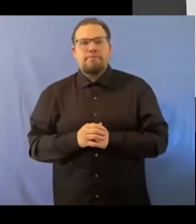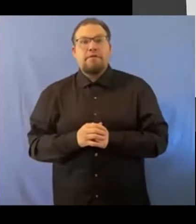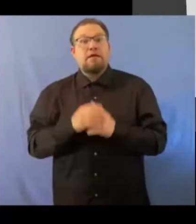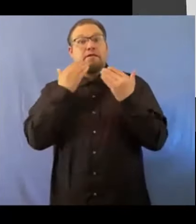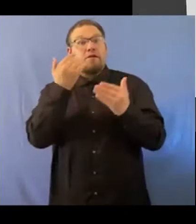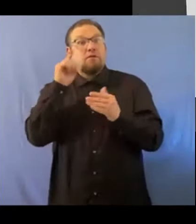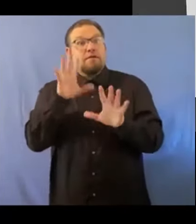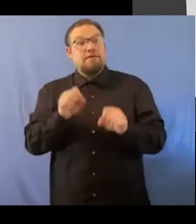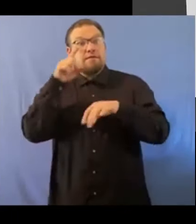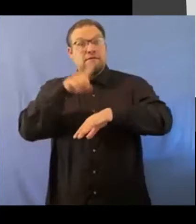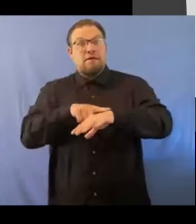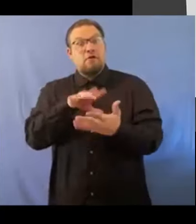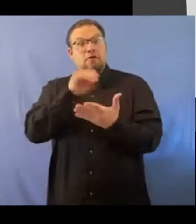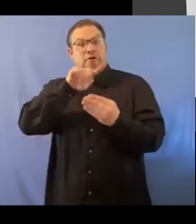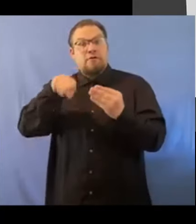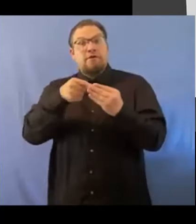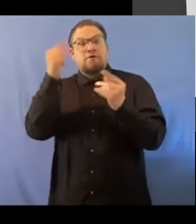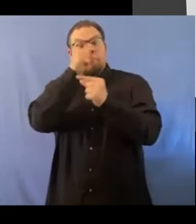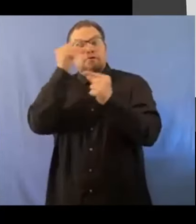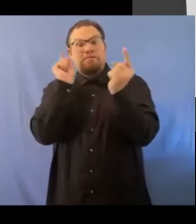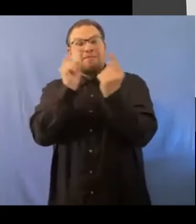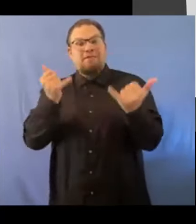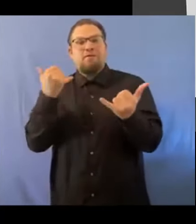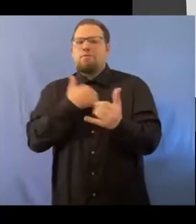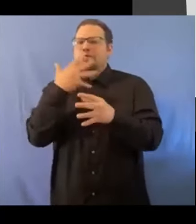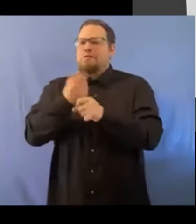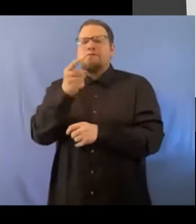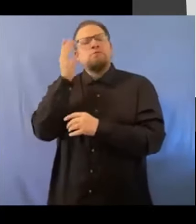Thank you for taking the time to learn about Google Meet today. We